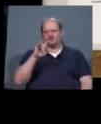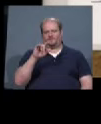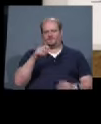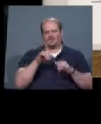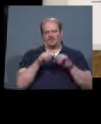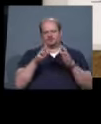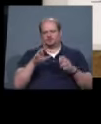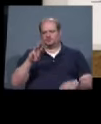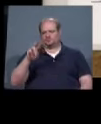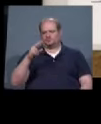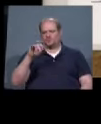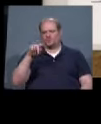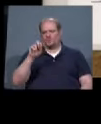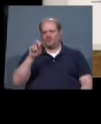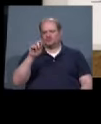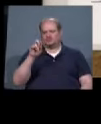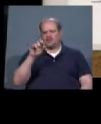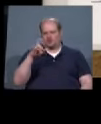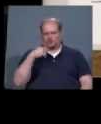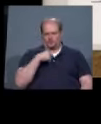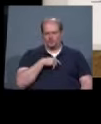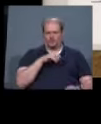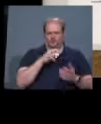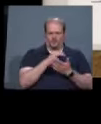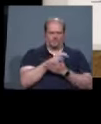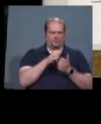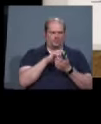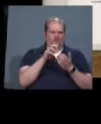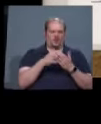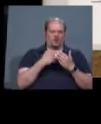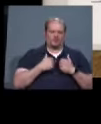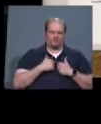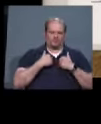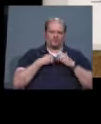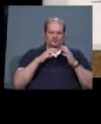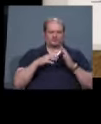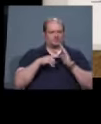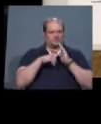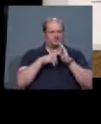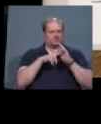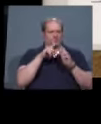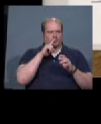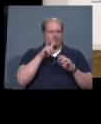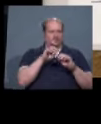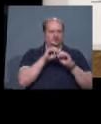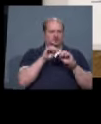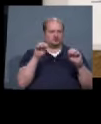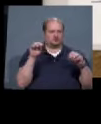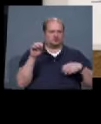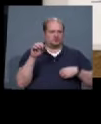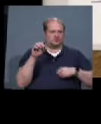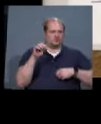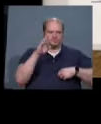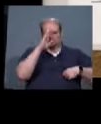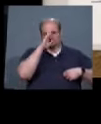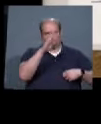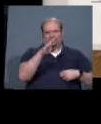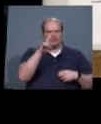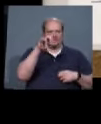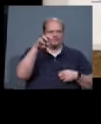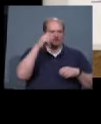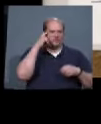Daters, prepared for us, and that we went over with all of the residents, that shows that really there's no direct